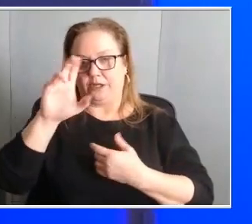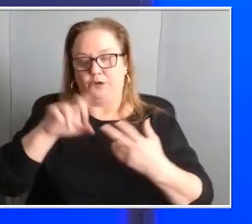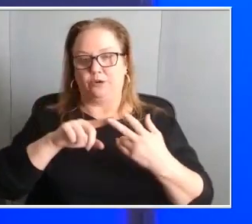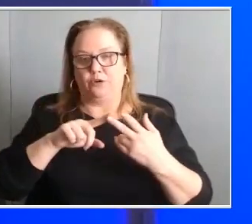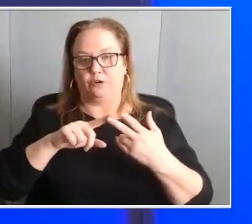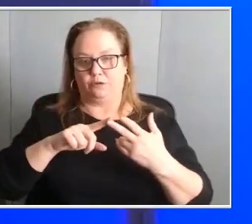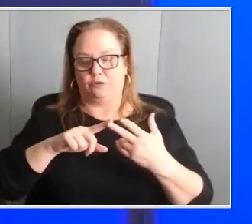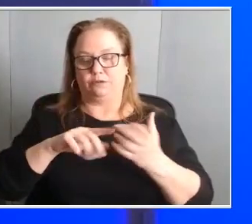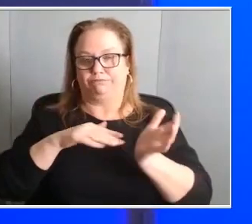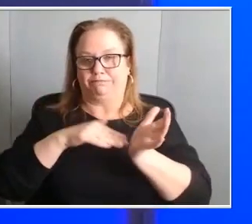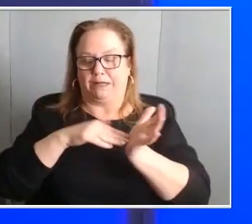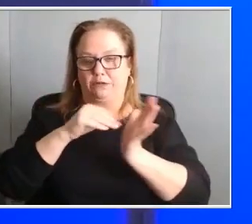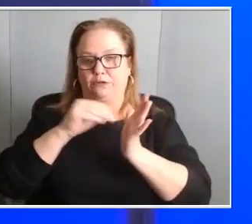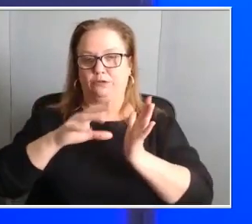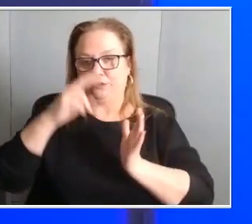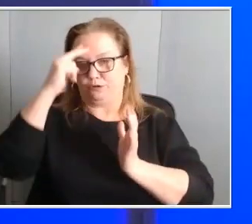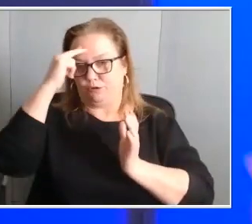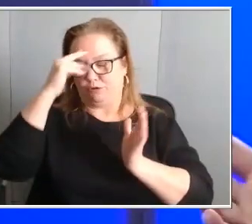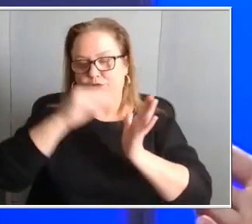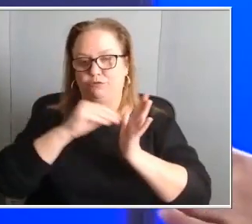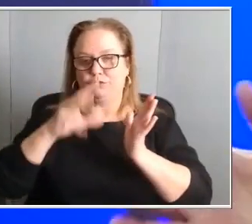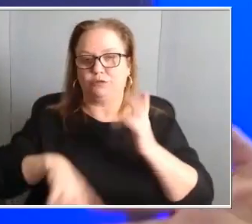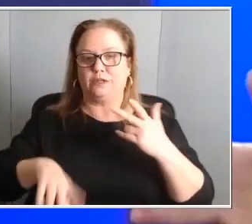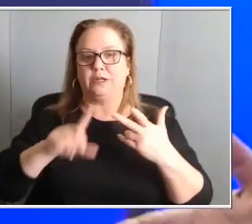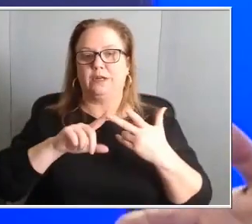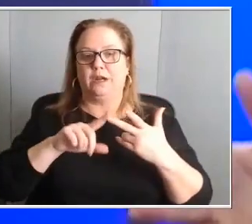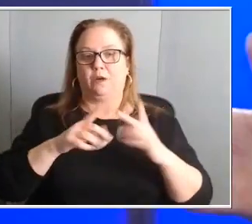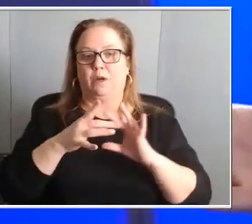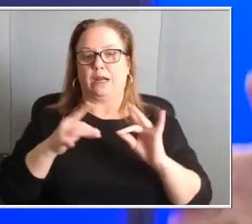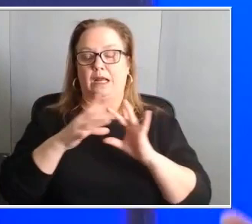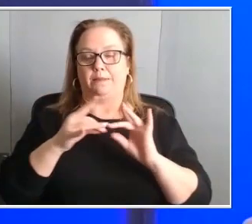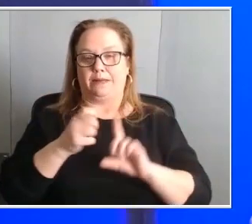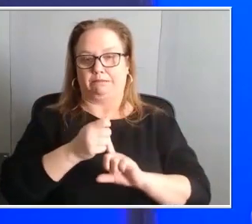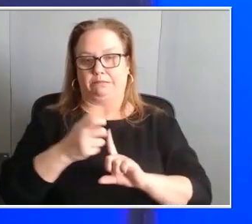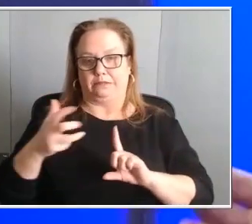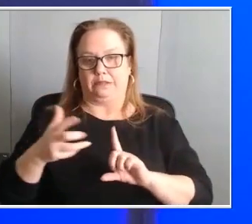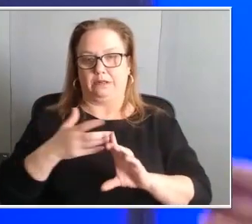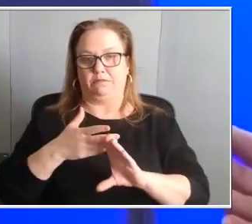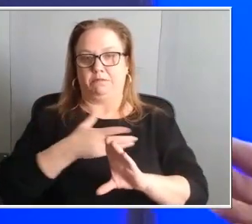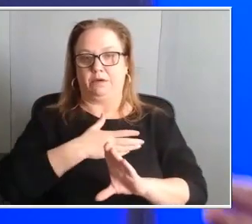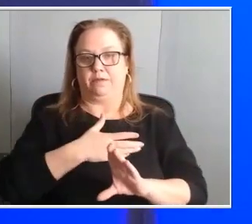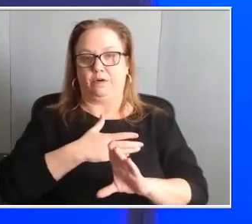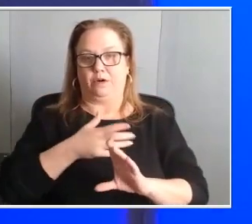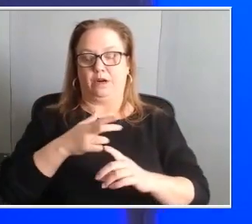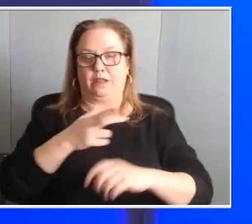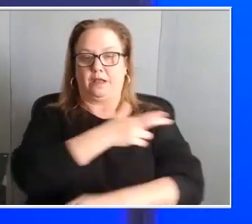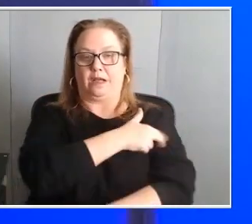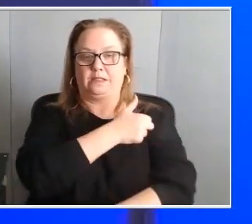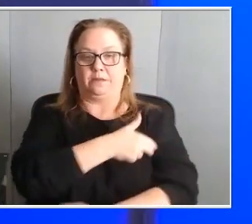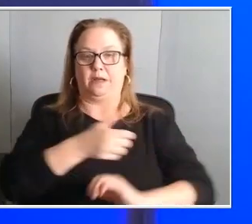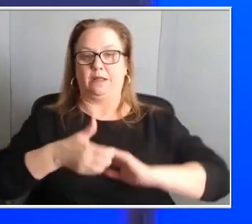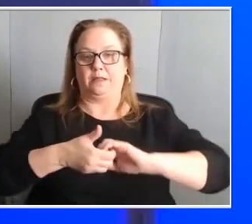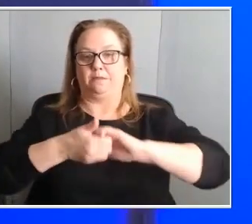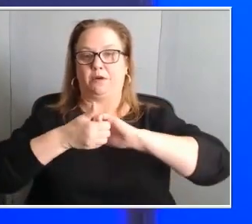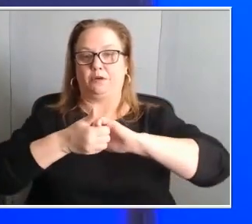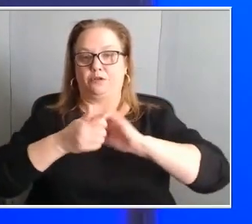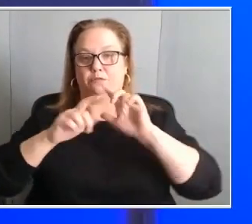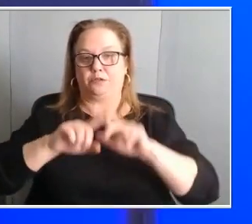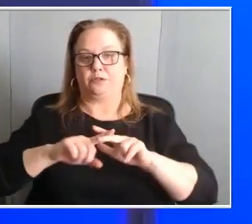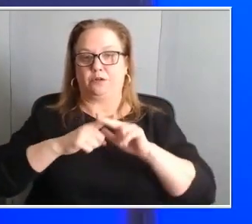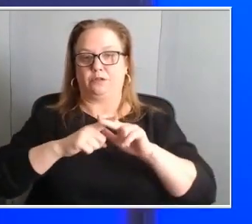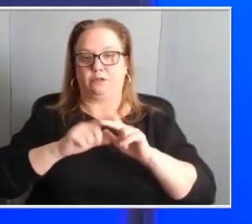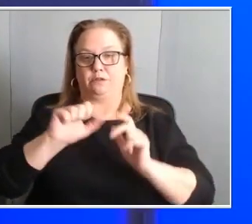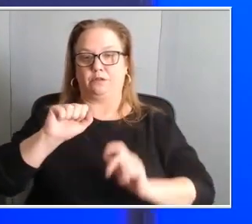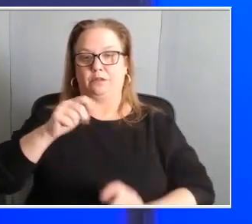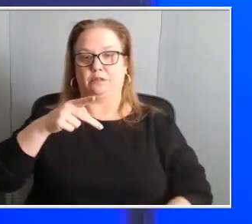all the ancillary services. But I do want to comment, kind of even extending before our hospital, the partnership really starts with spoke hospitals,